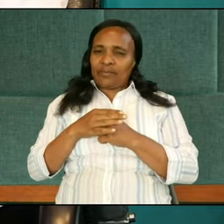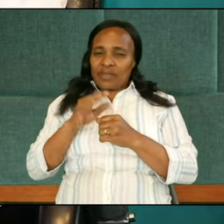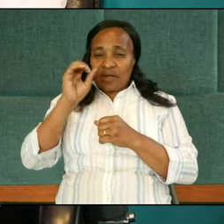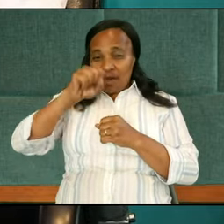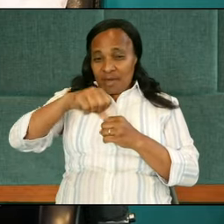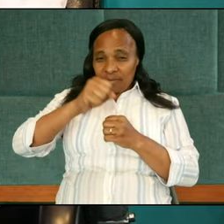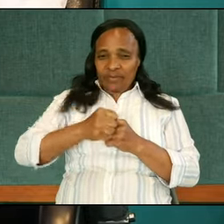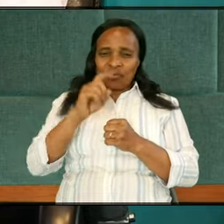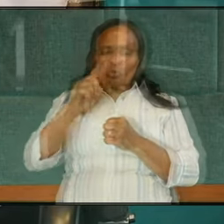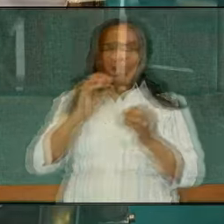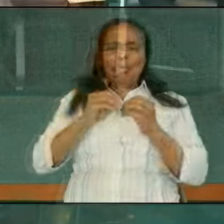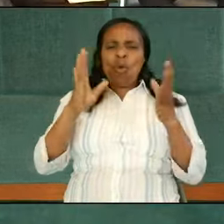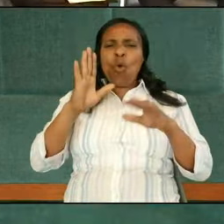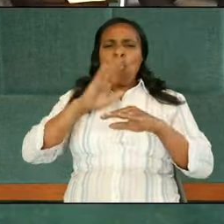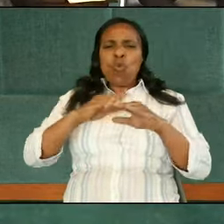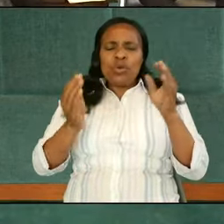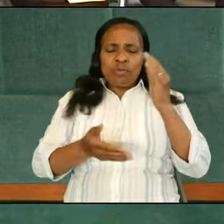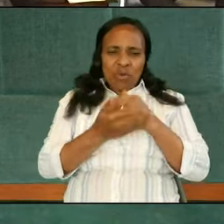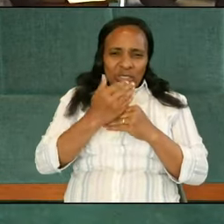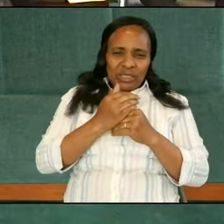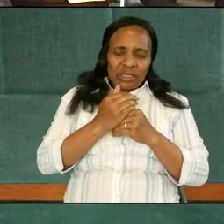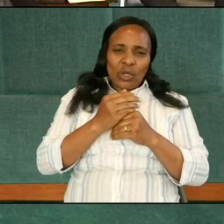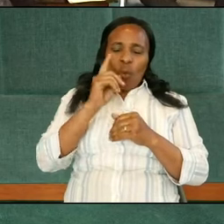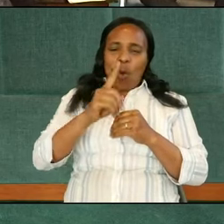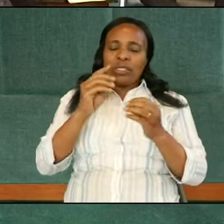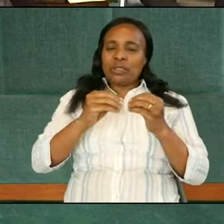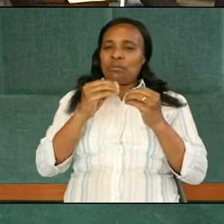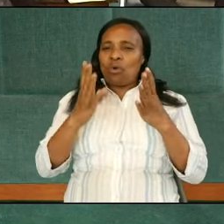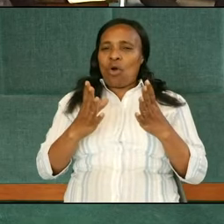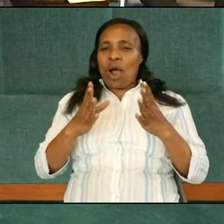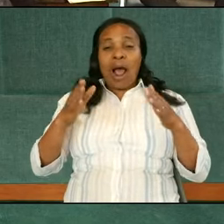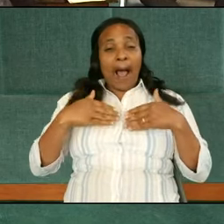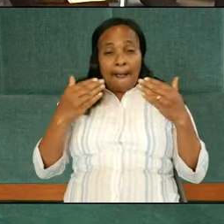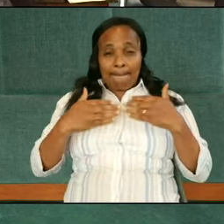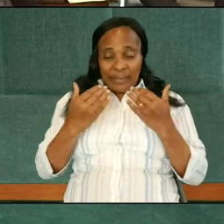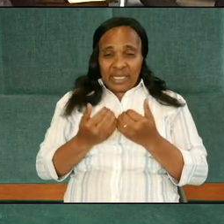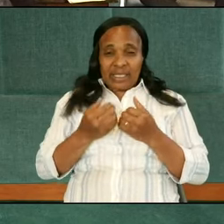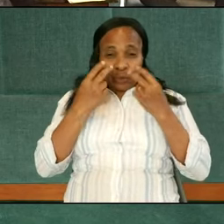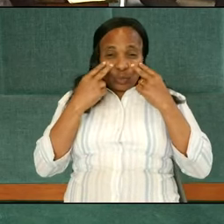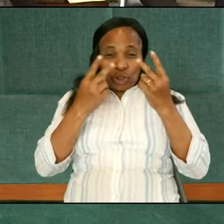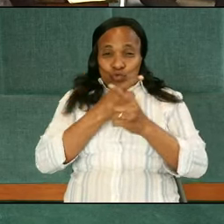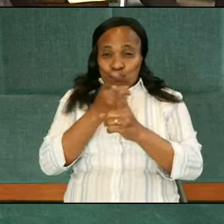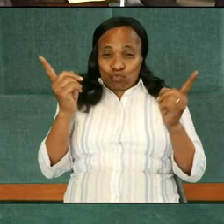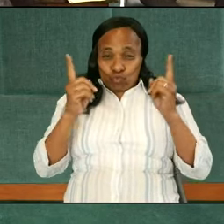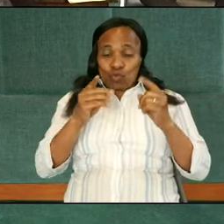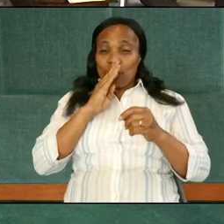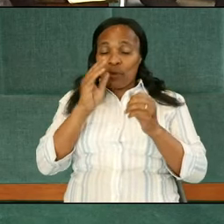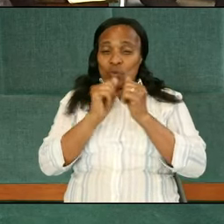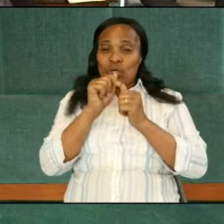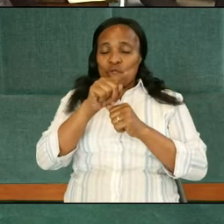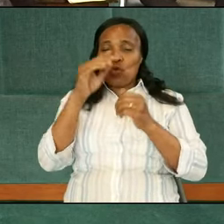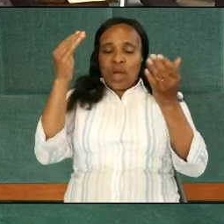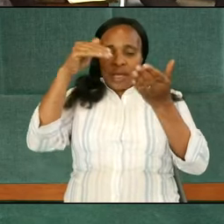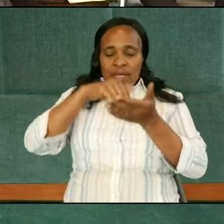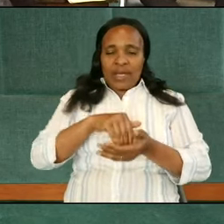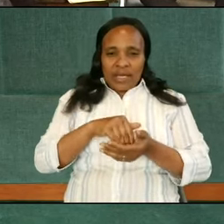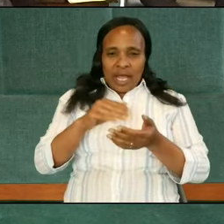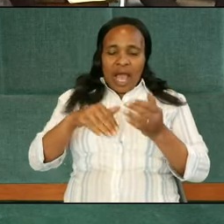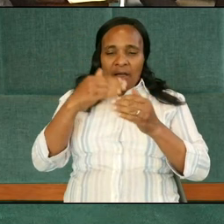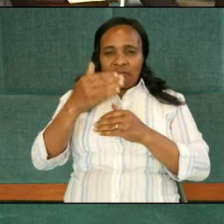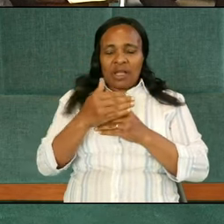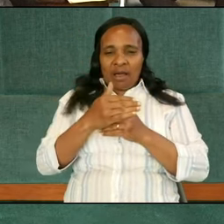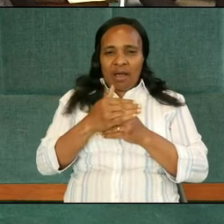Yes, once again, good morning. And once again, it's happy to see you and to be with you again